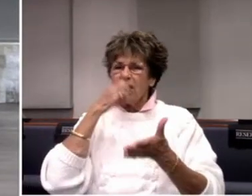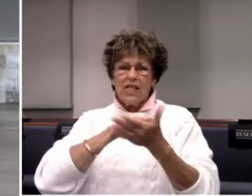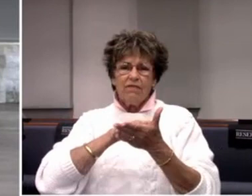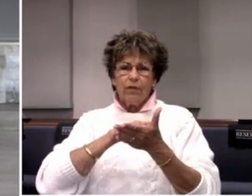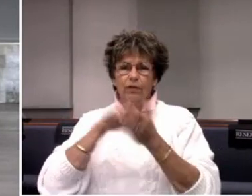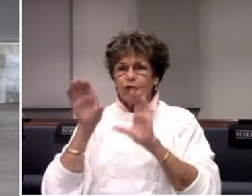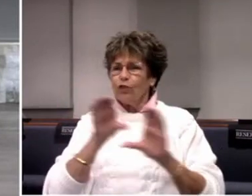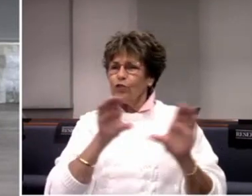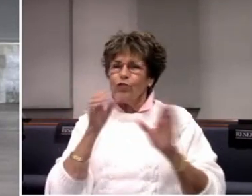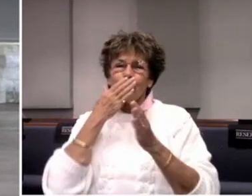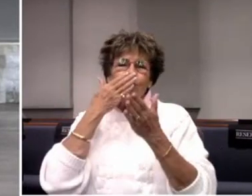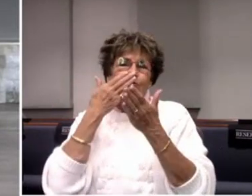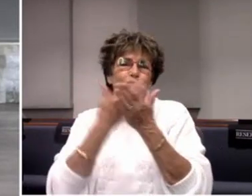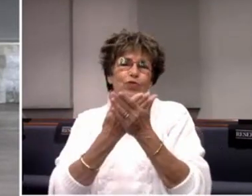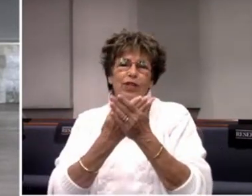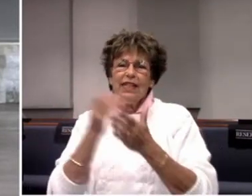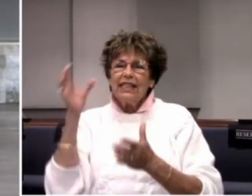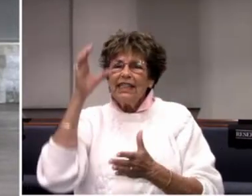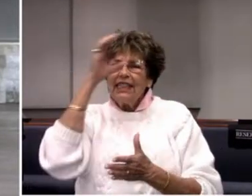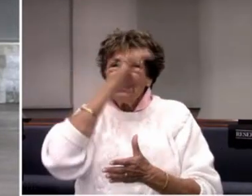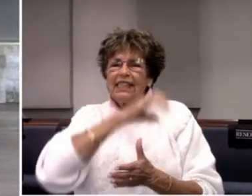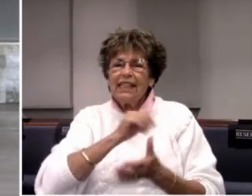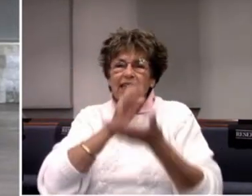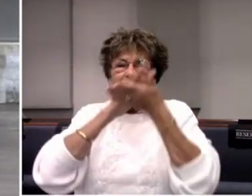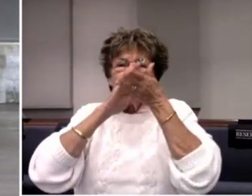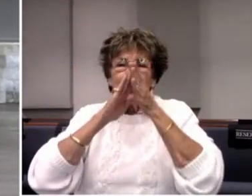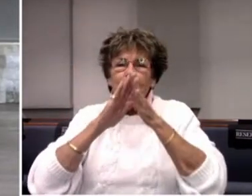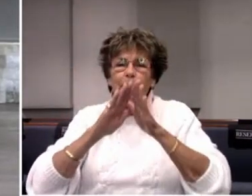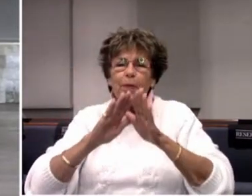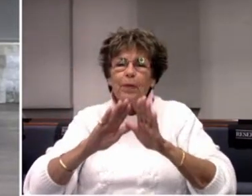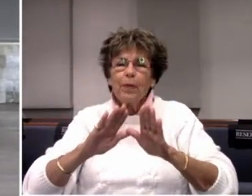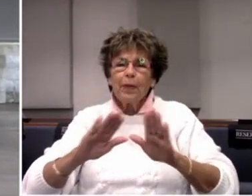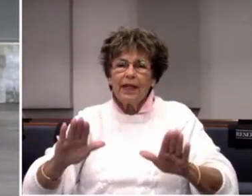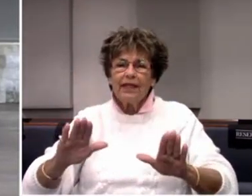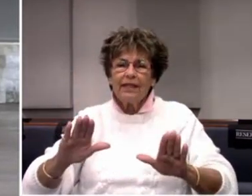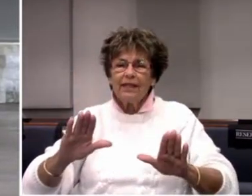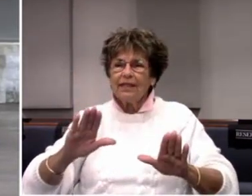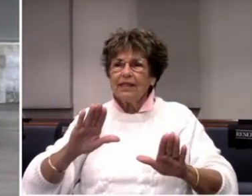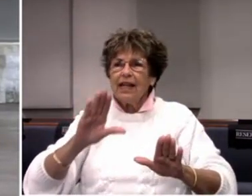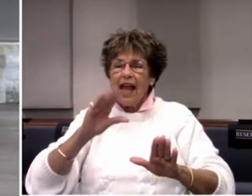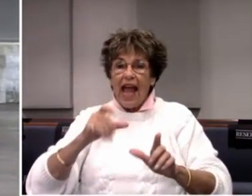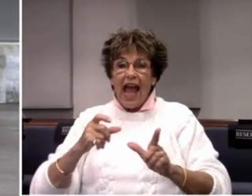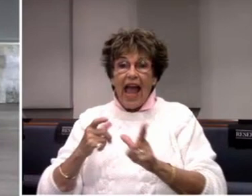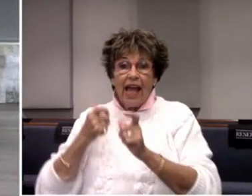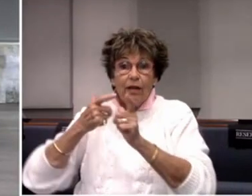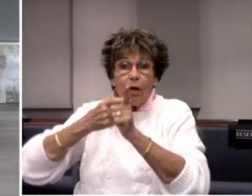good, seek peace, and pursue it.